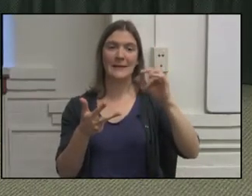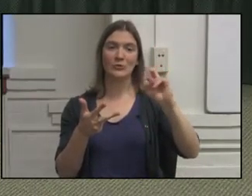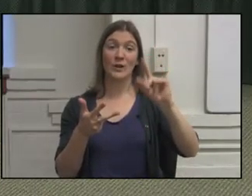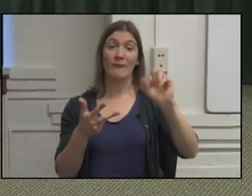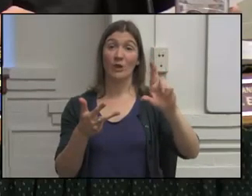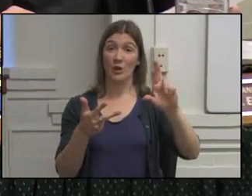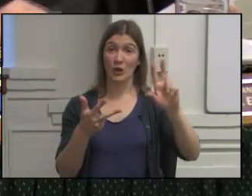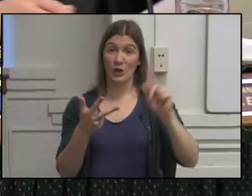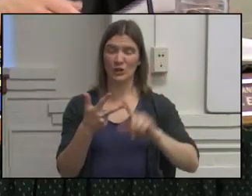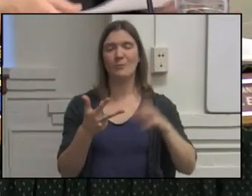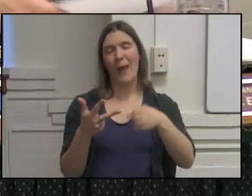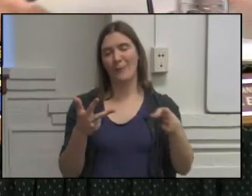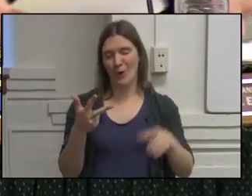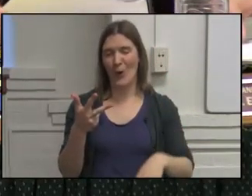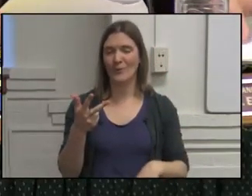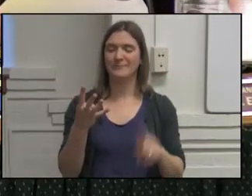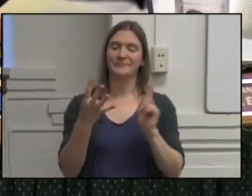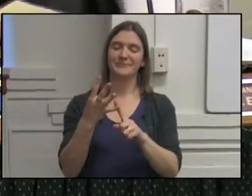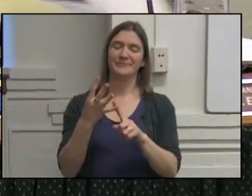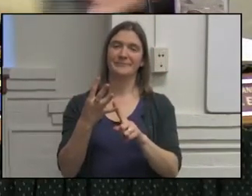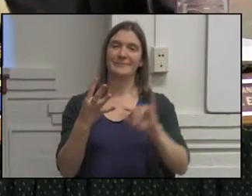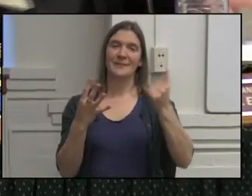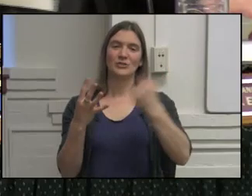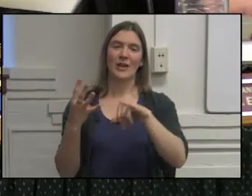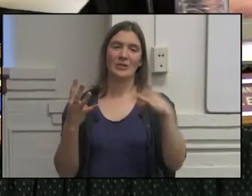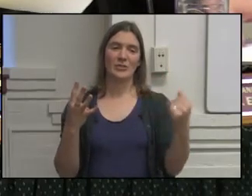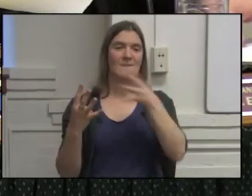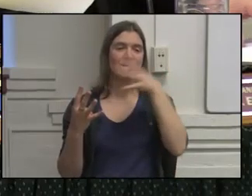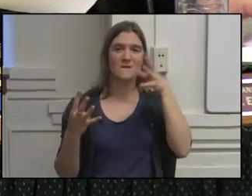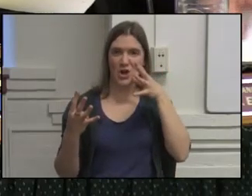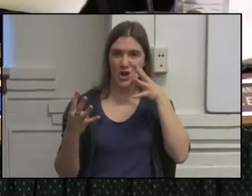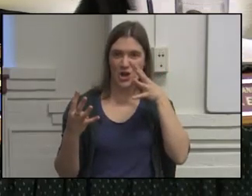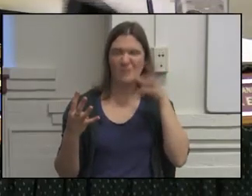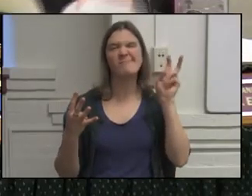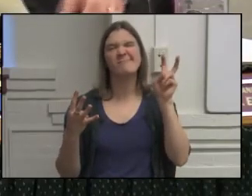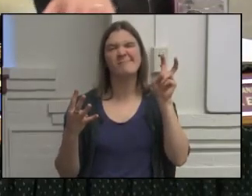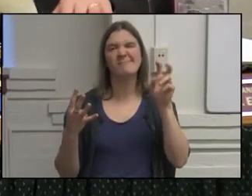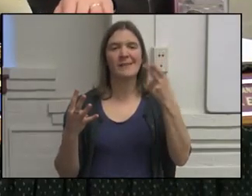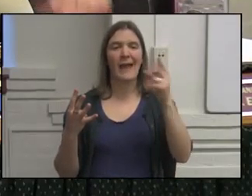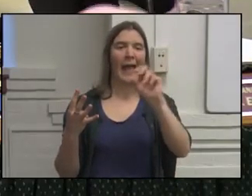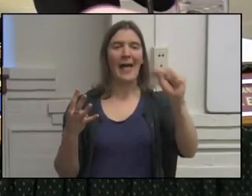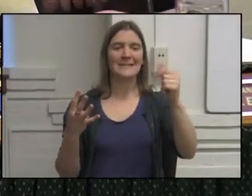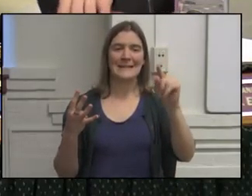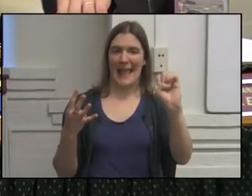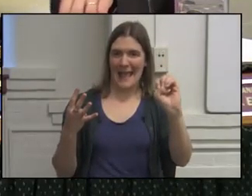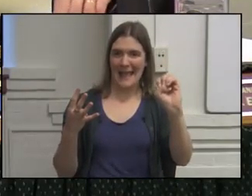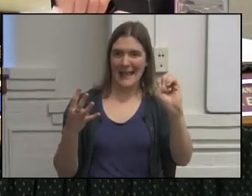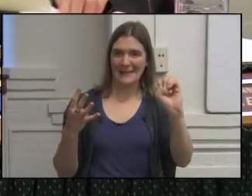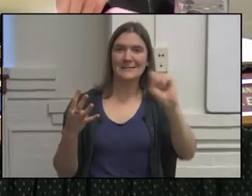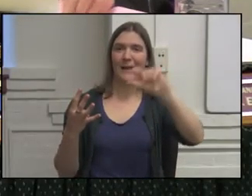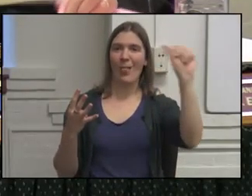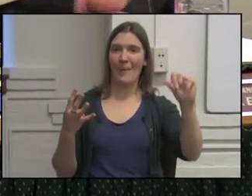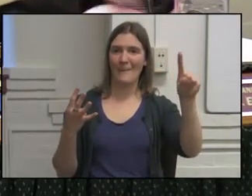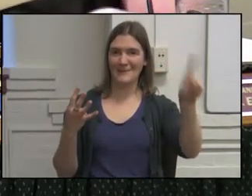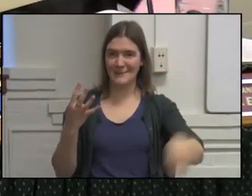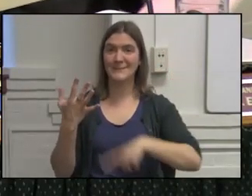River Distillery from Brattleboro, J&J Farm LLC doing business as Hell's Gate Distillery from St.